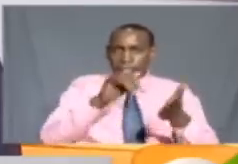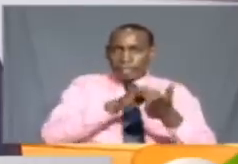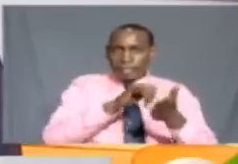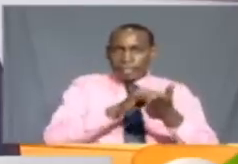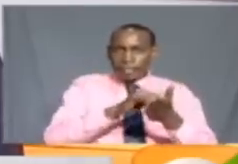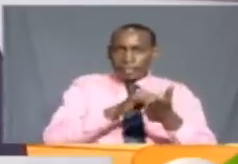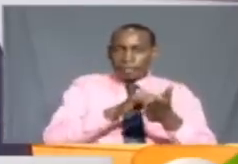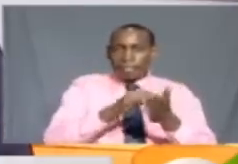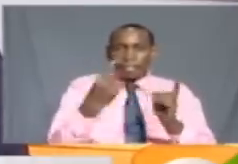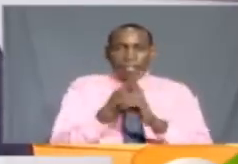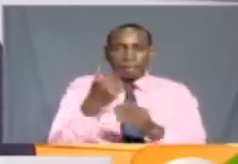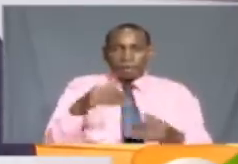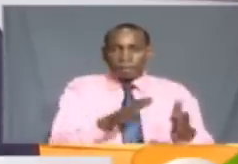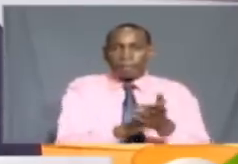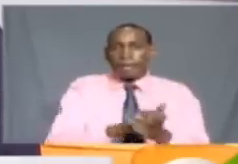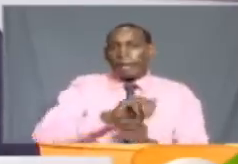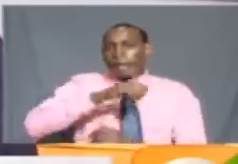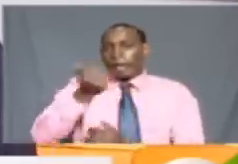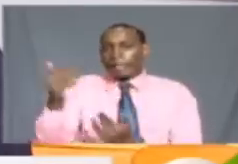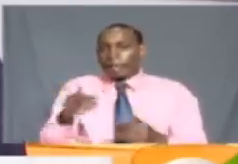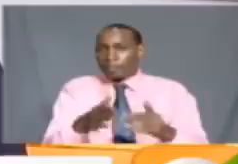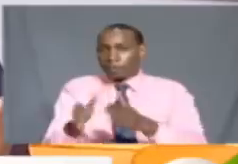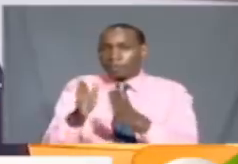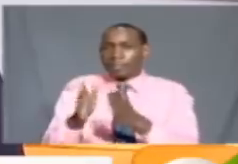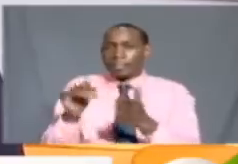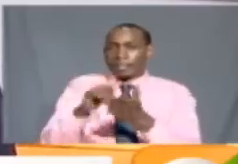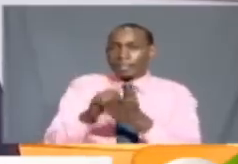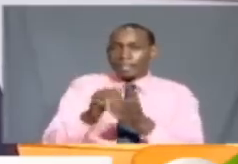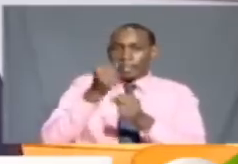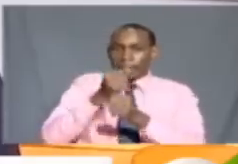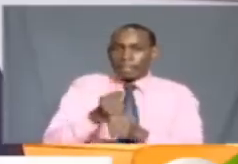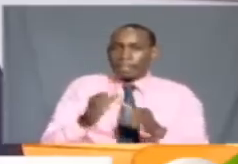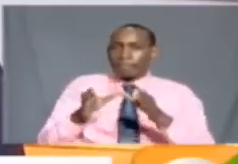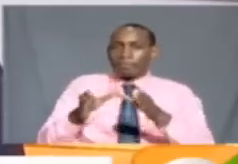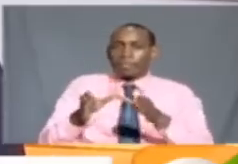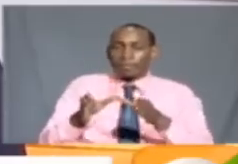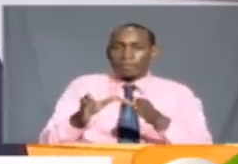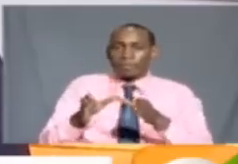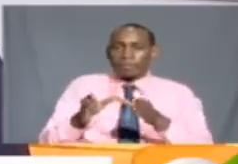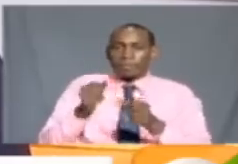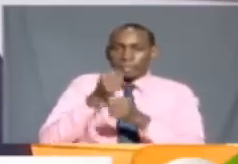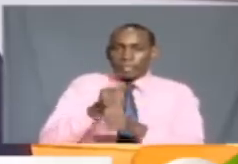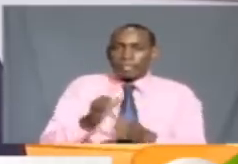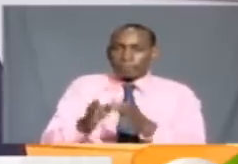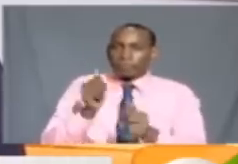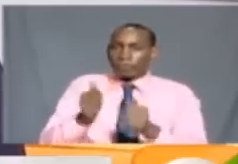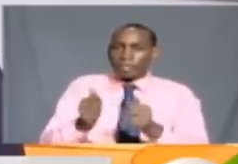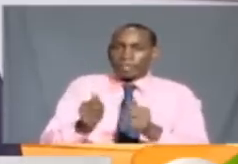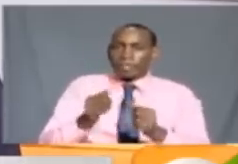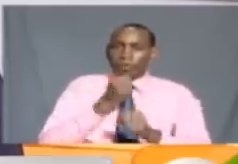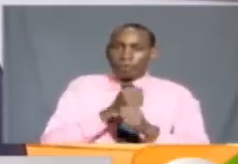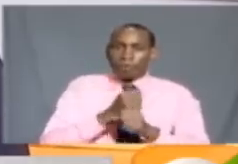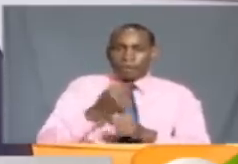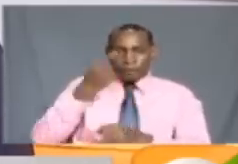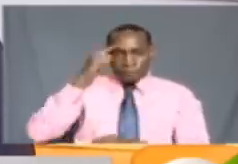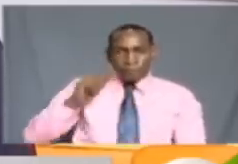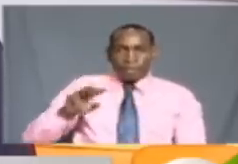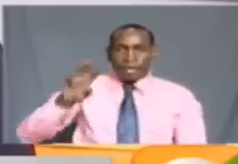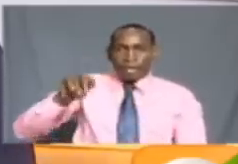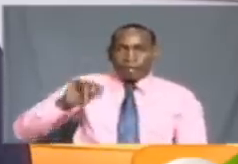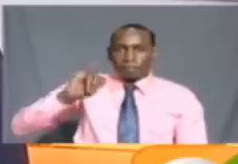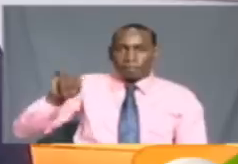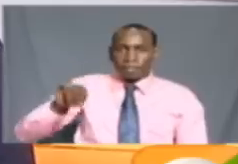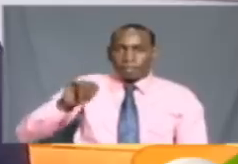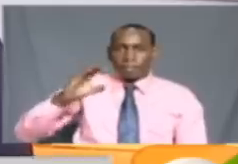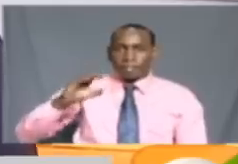of the alternatives. Now, the other alternative is, as a task force, the task force that I work for in NCAJ, one of